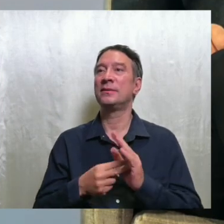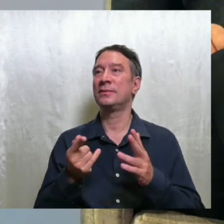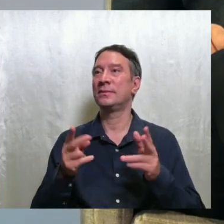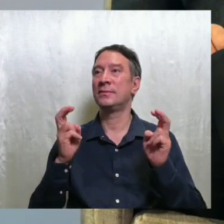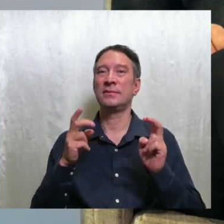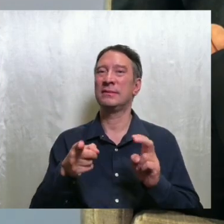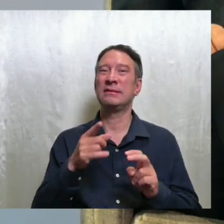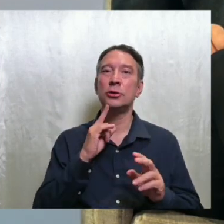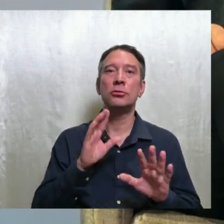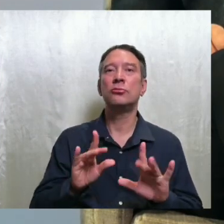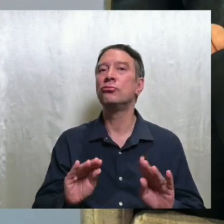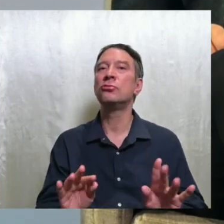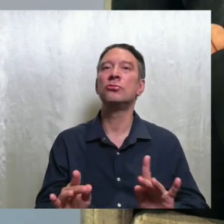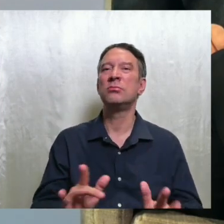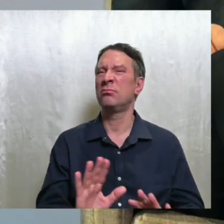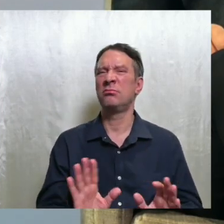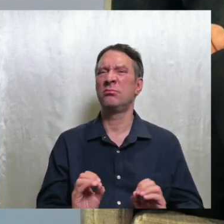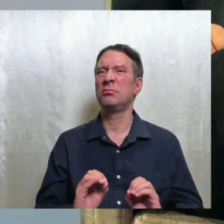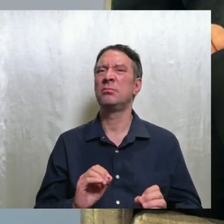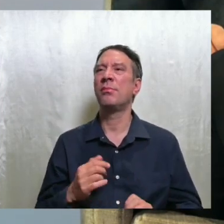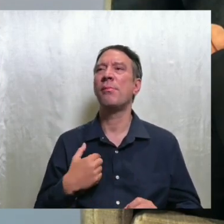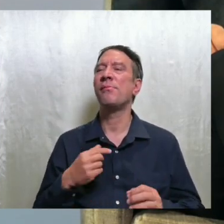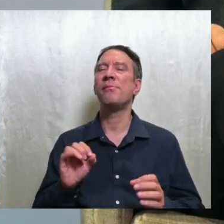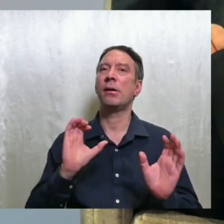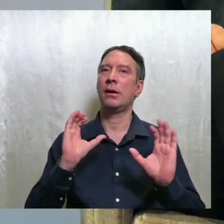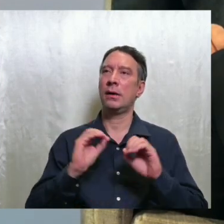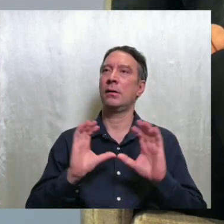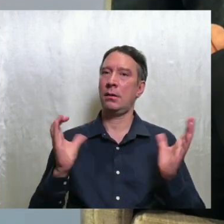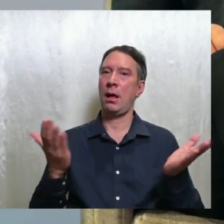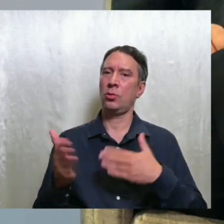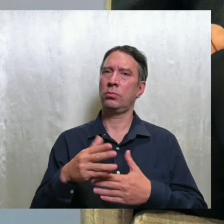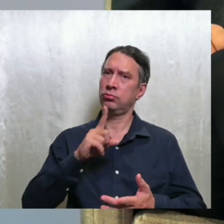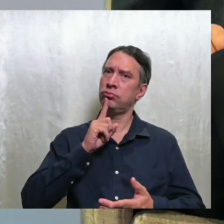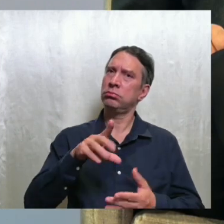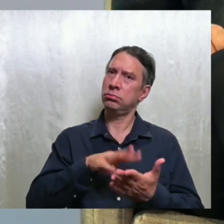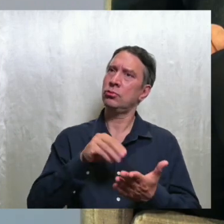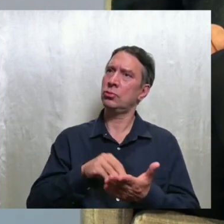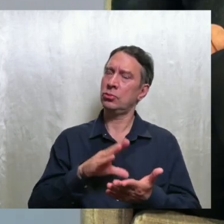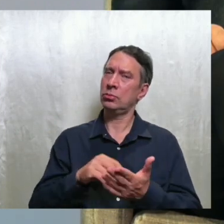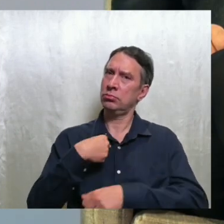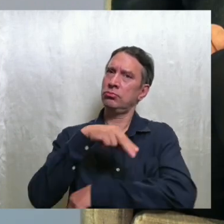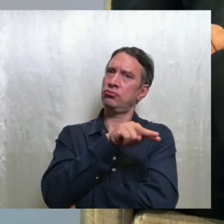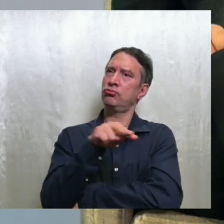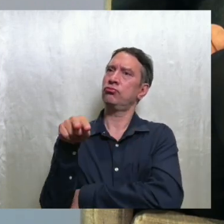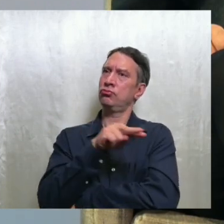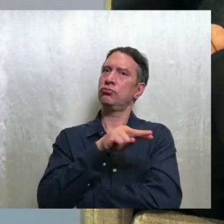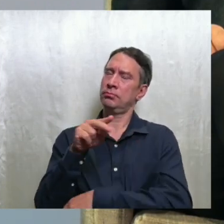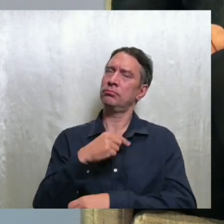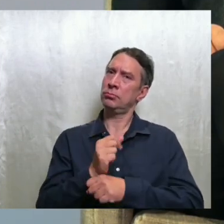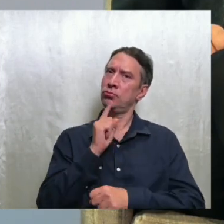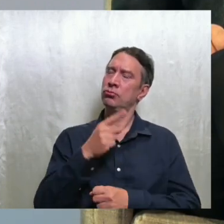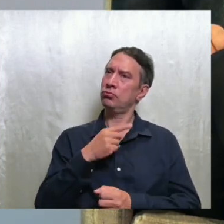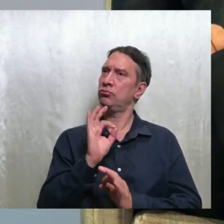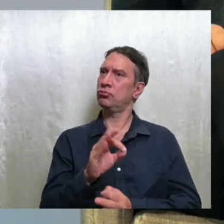of motivation that we are going for. There are again some micro improvements we are trying to do. For example, as you saw, in